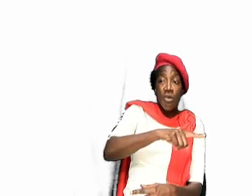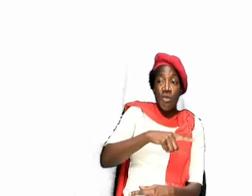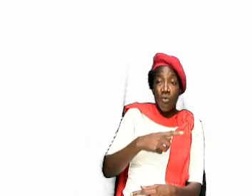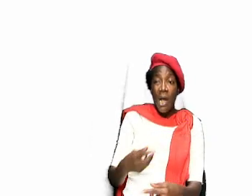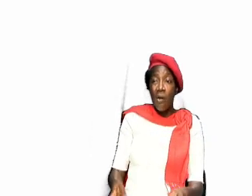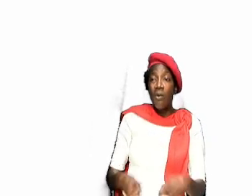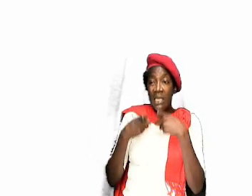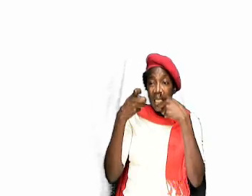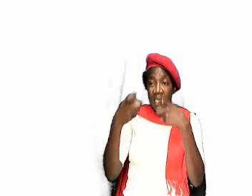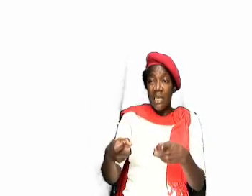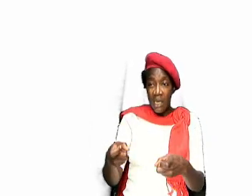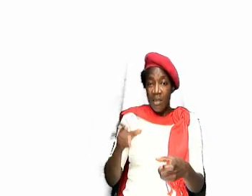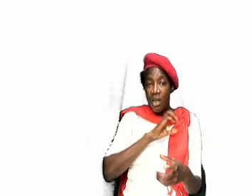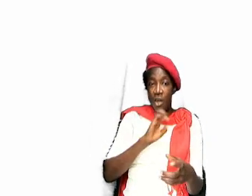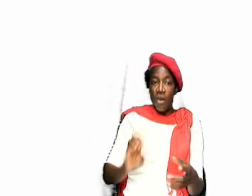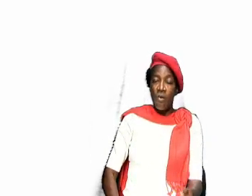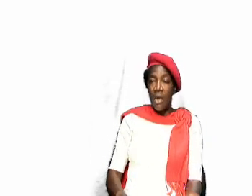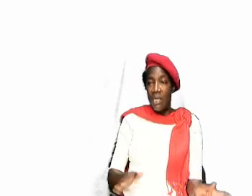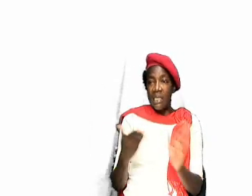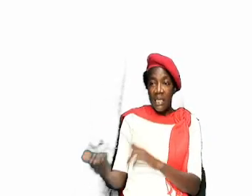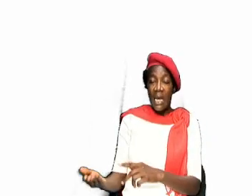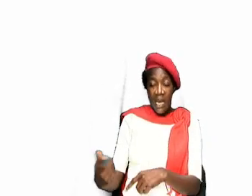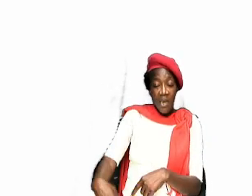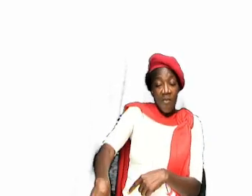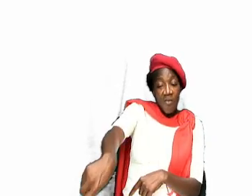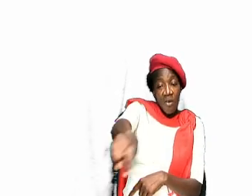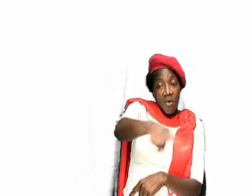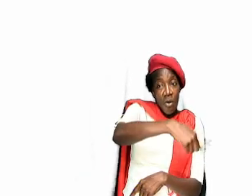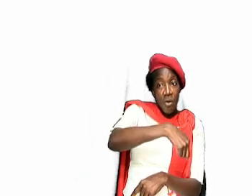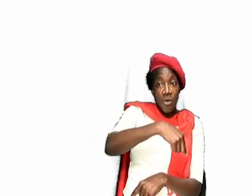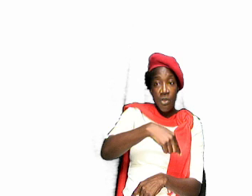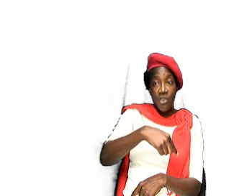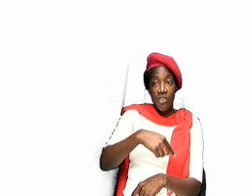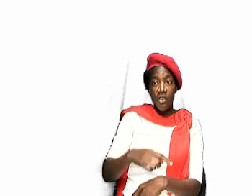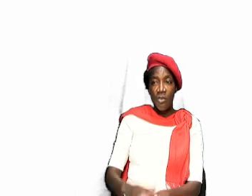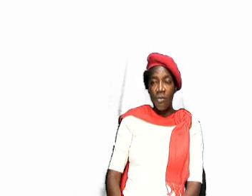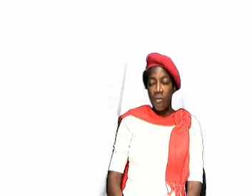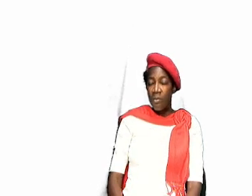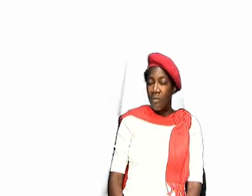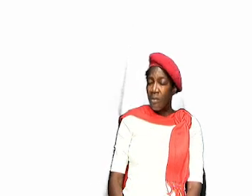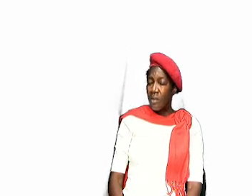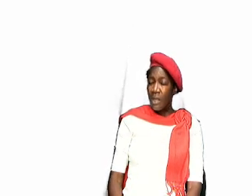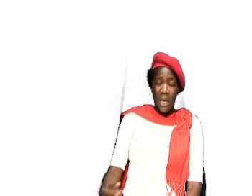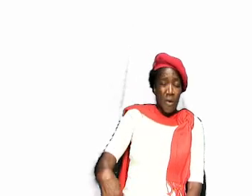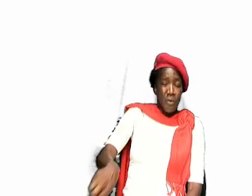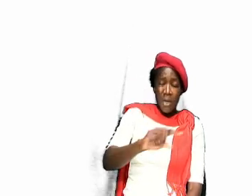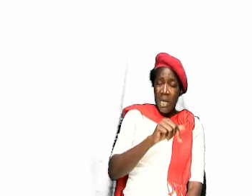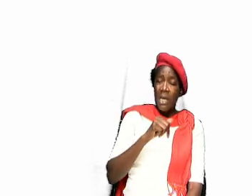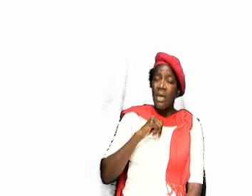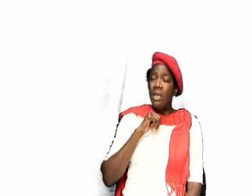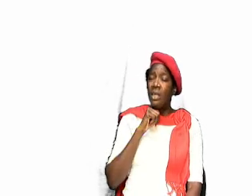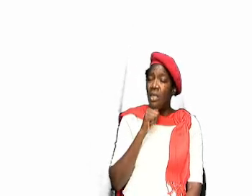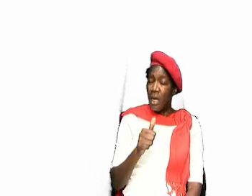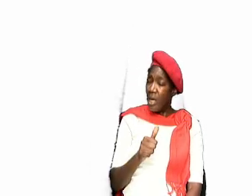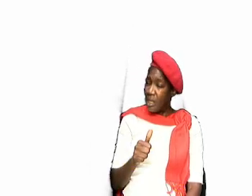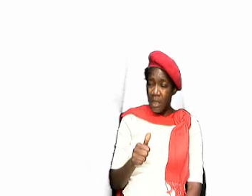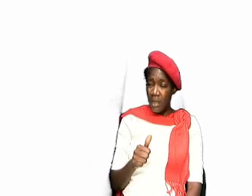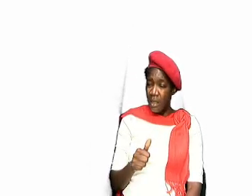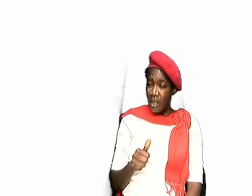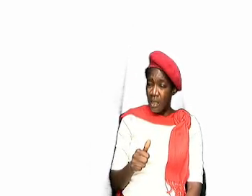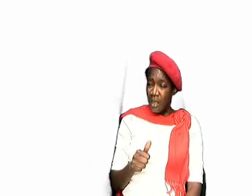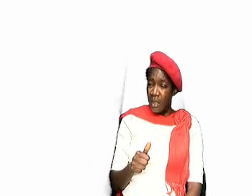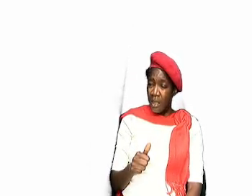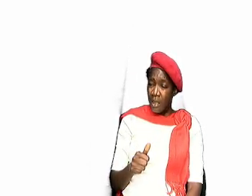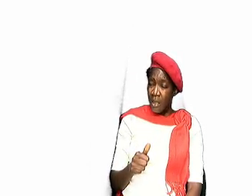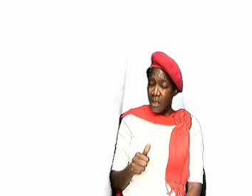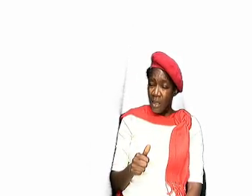sinners, Christ died for us. We were undeserving of this kindness the